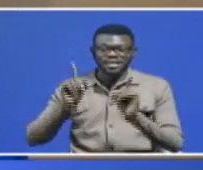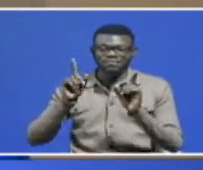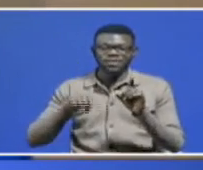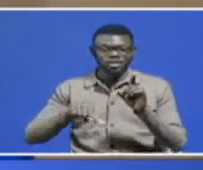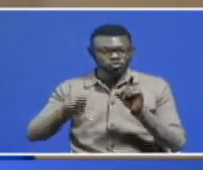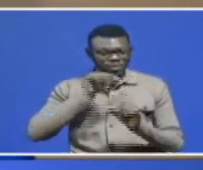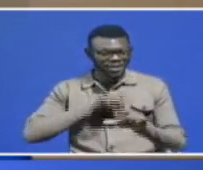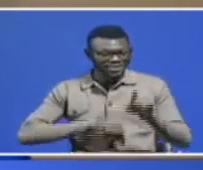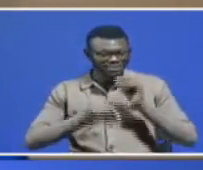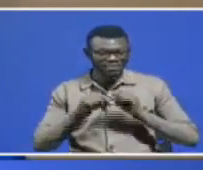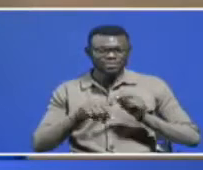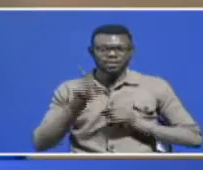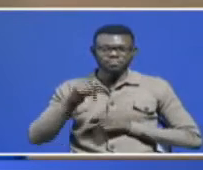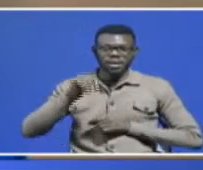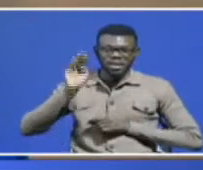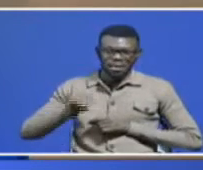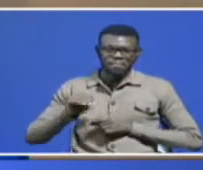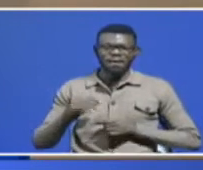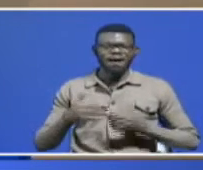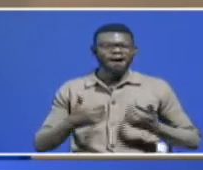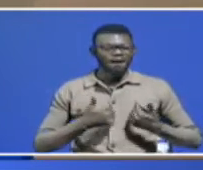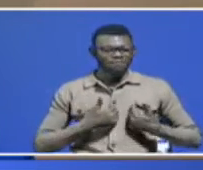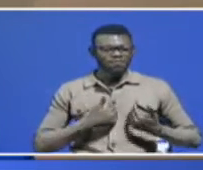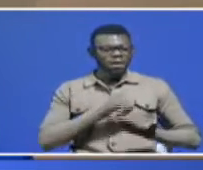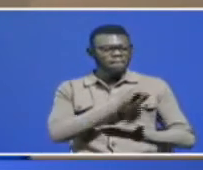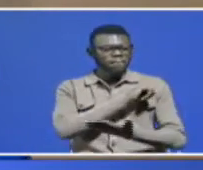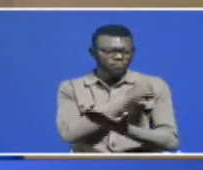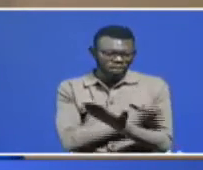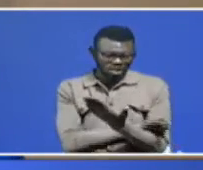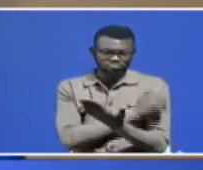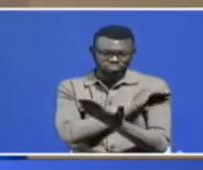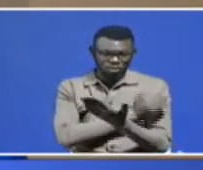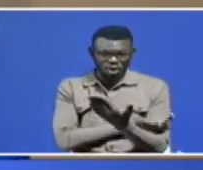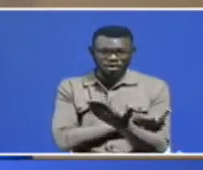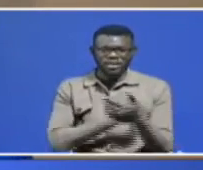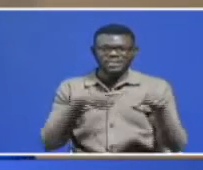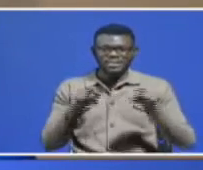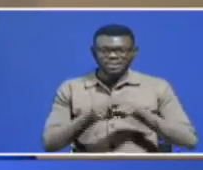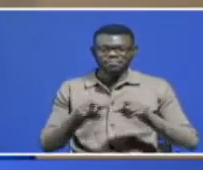minister, who will have executive powers, and who